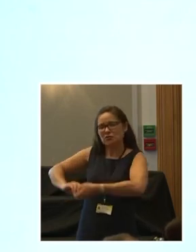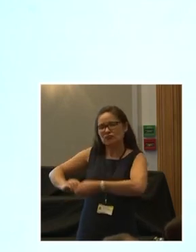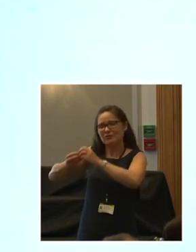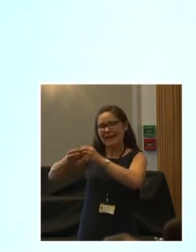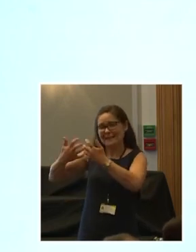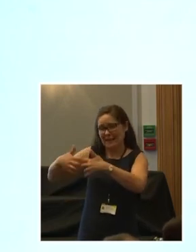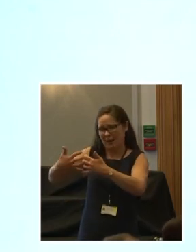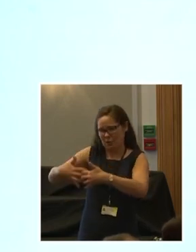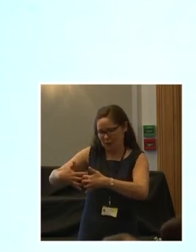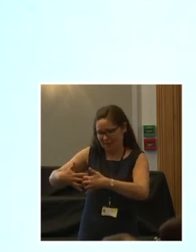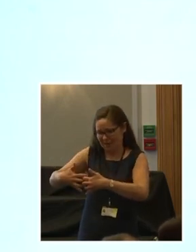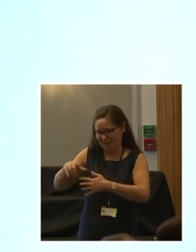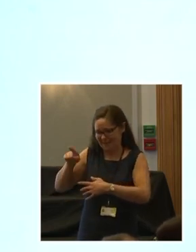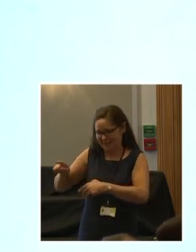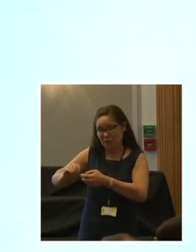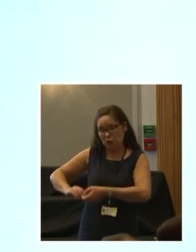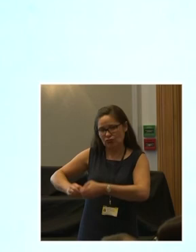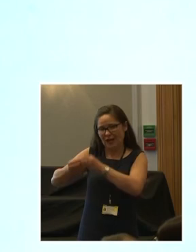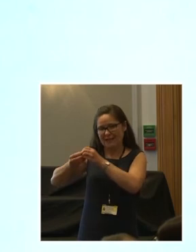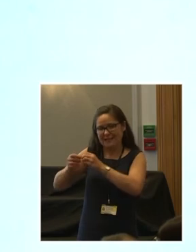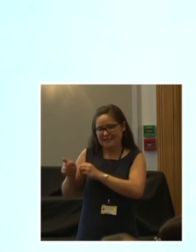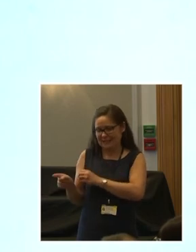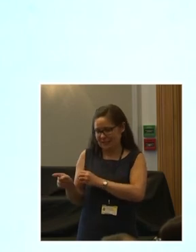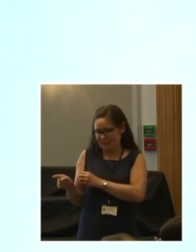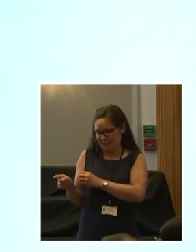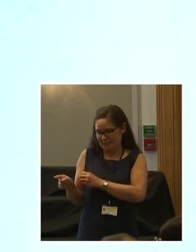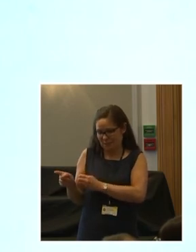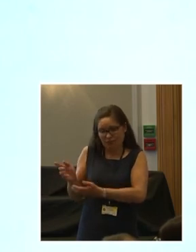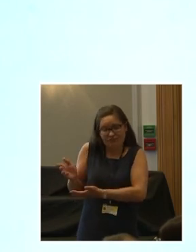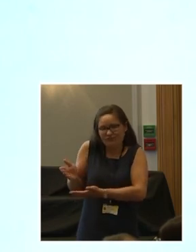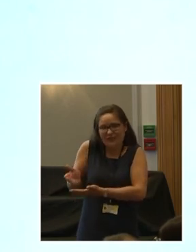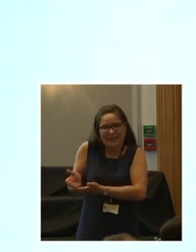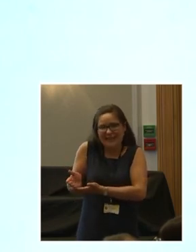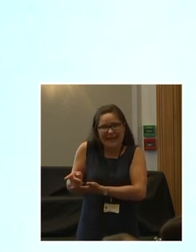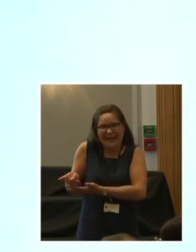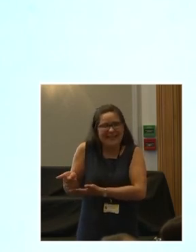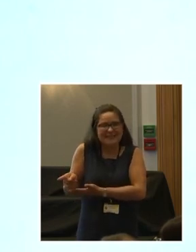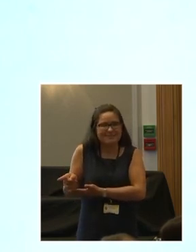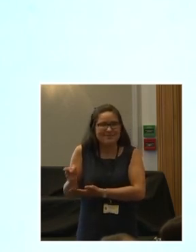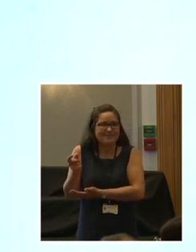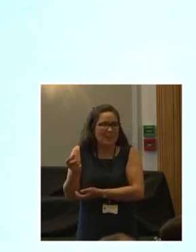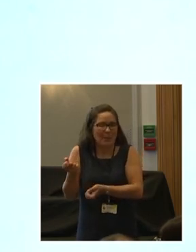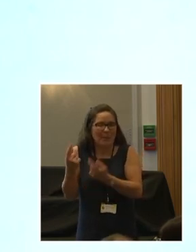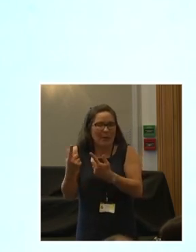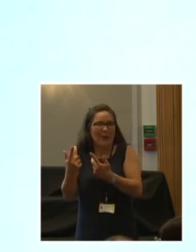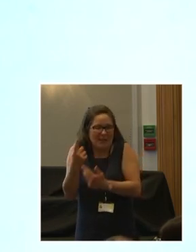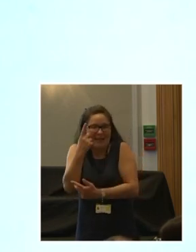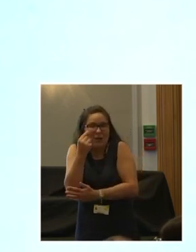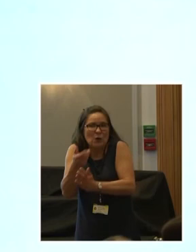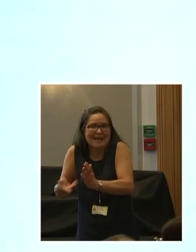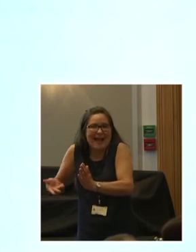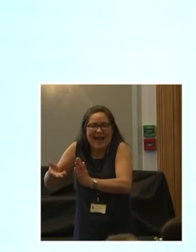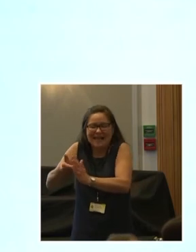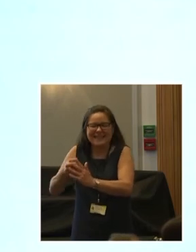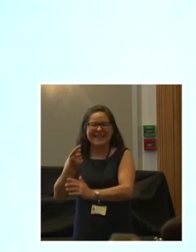for example, sometimes they don't even know how easy it is for them to adapt a couple of things on switching